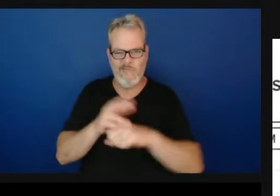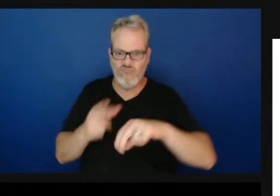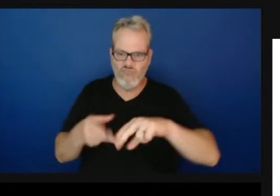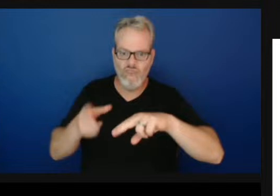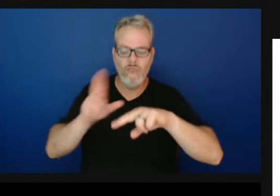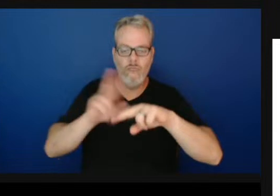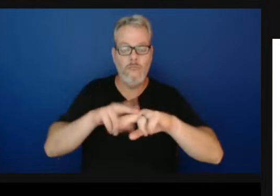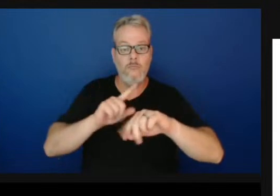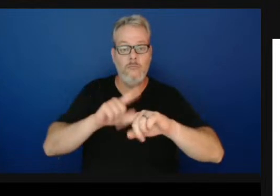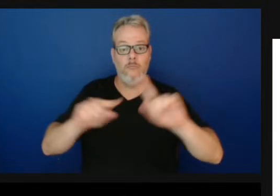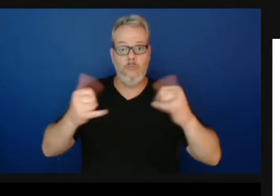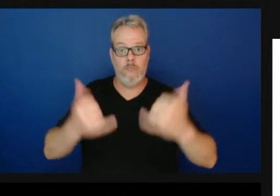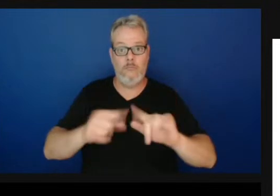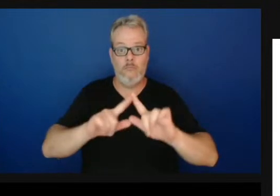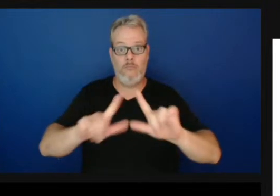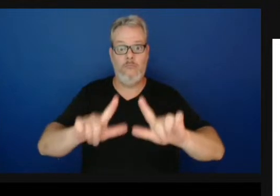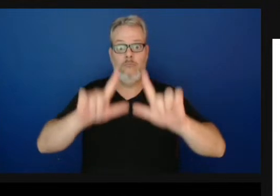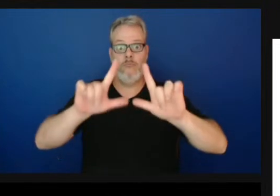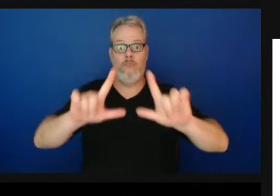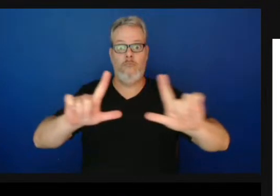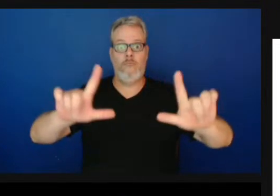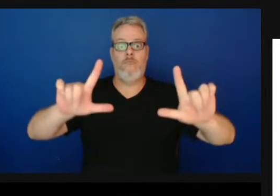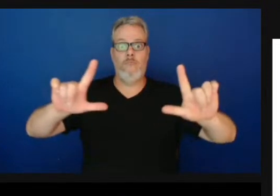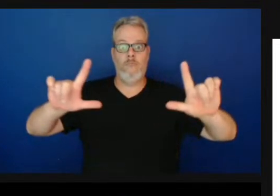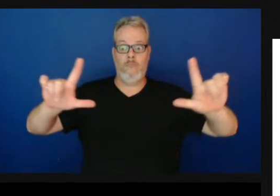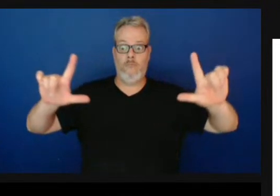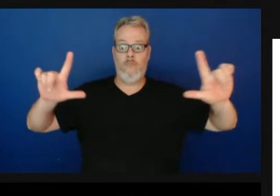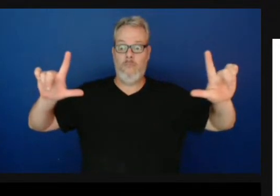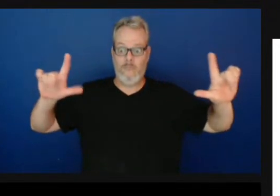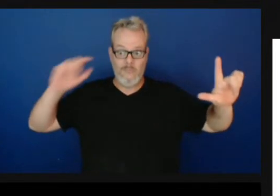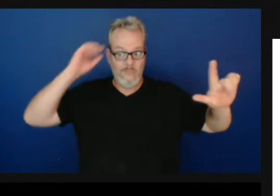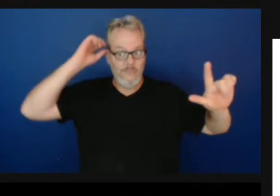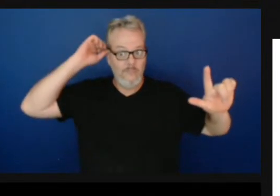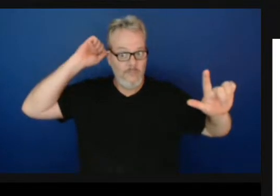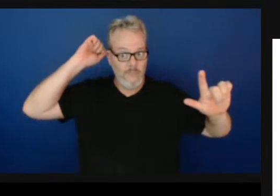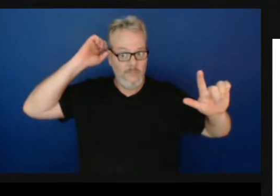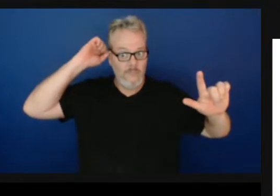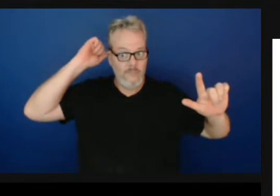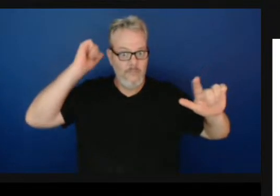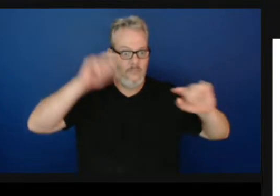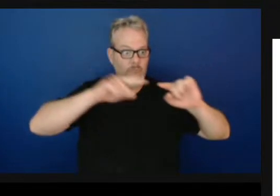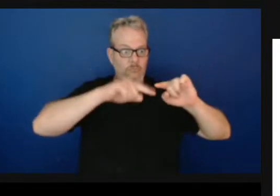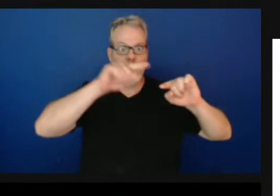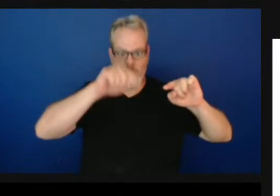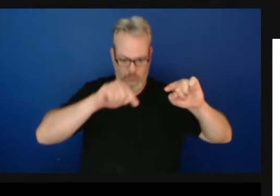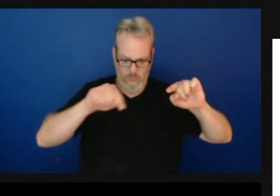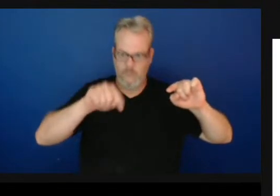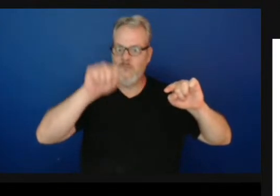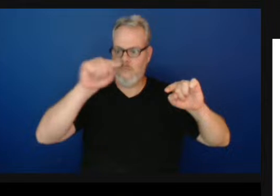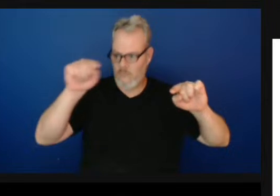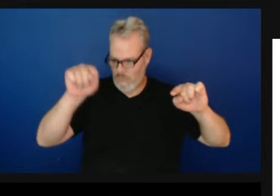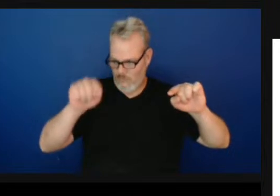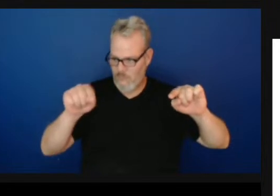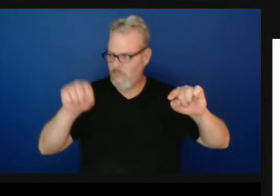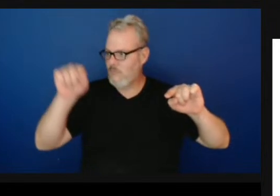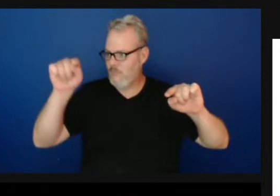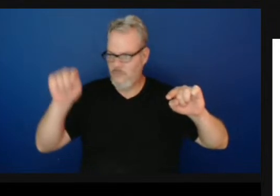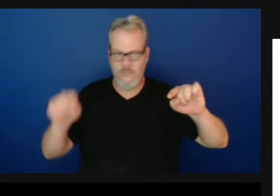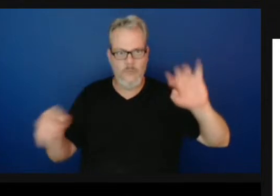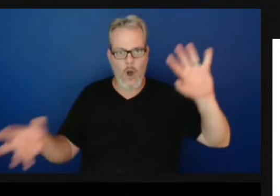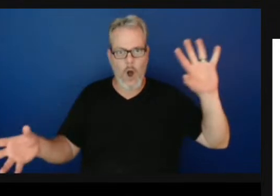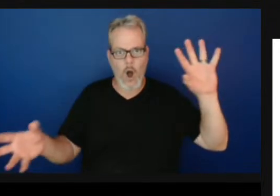again, these little drops are all intrusions or eruptions all through here, and the overall pattern is that